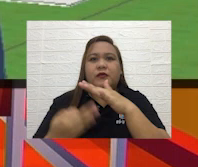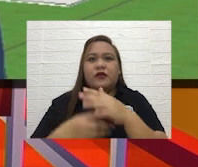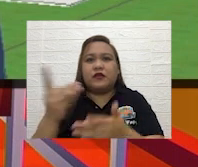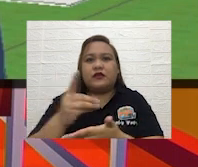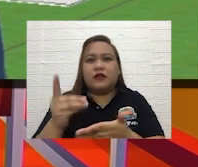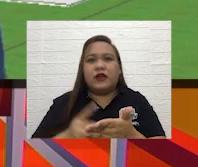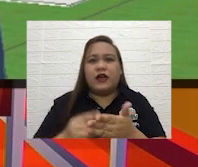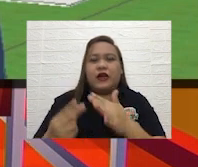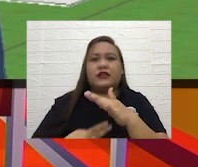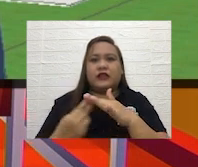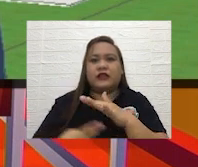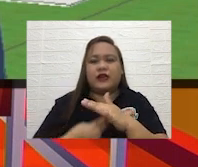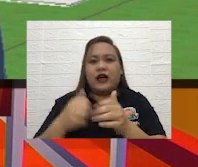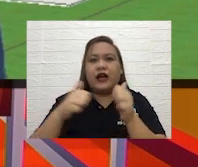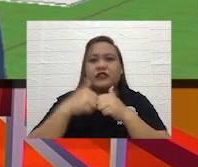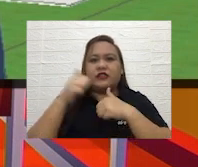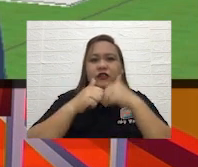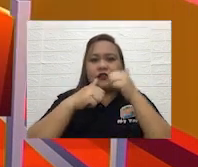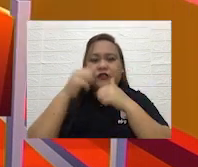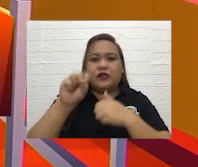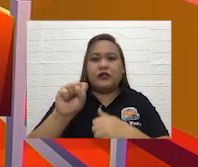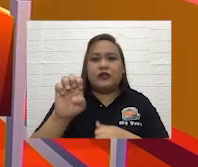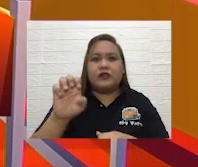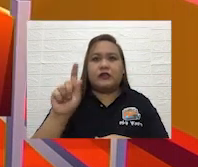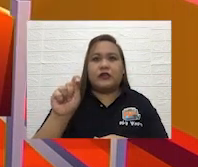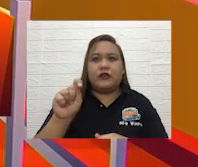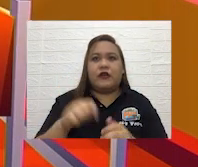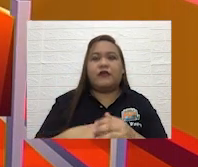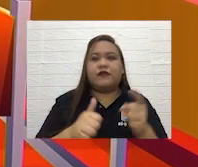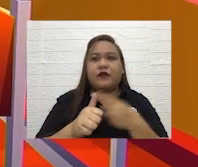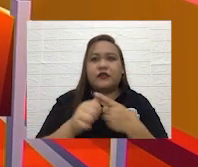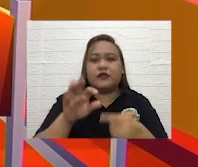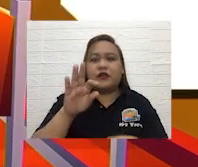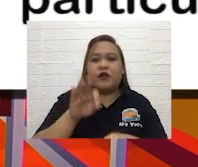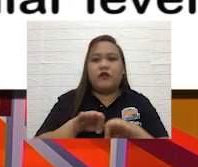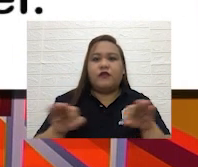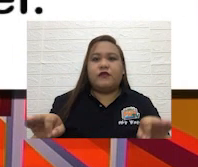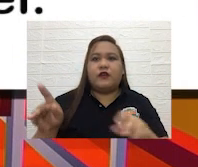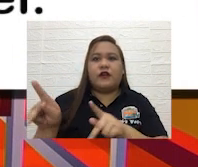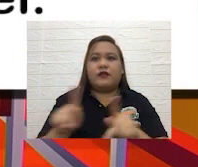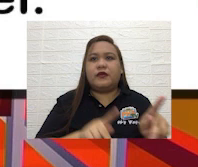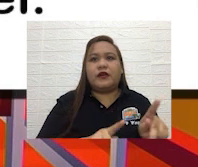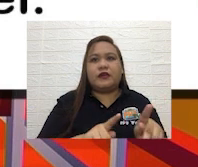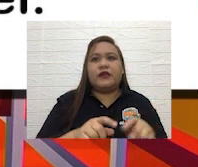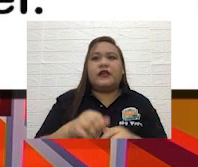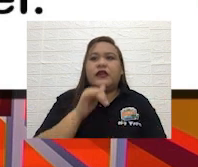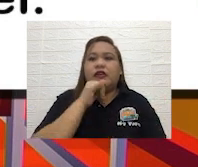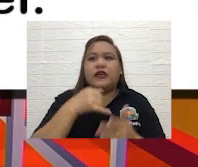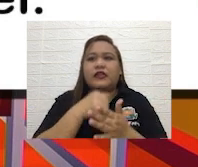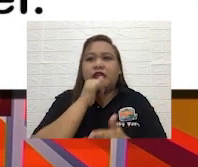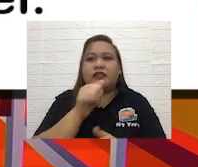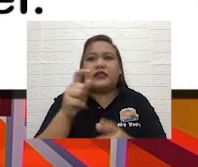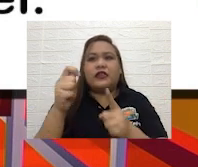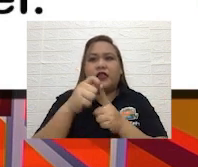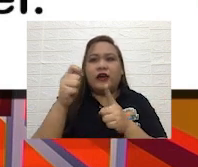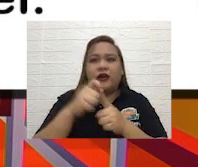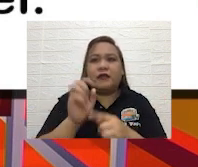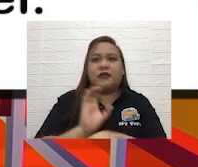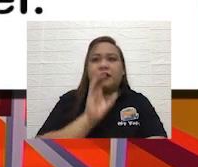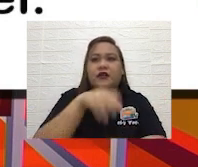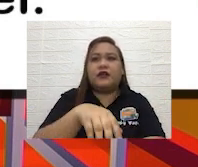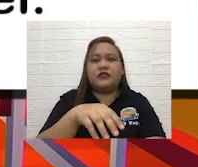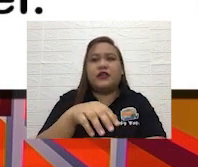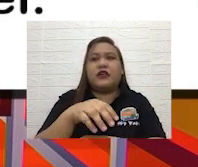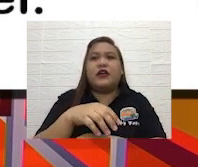fundamental drawing under the architectural set. The floor plan is the top cross-sectional view of a